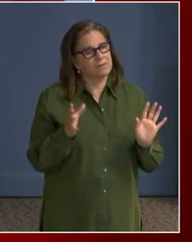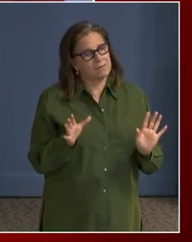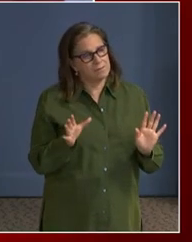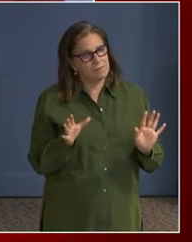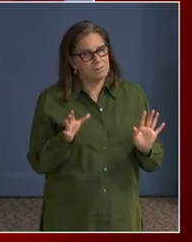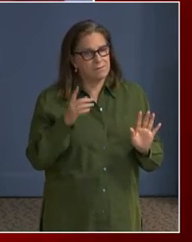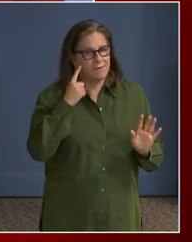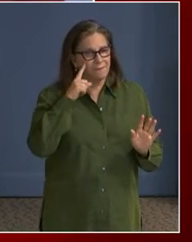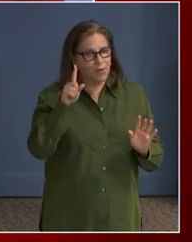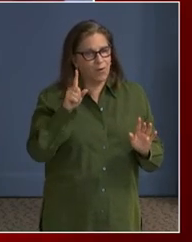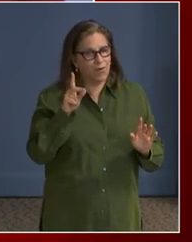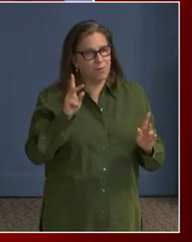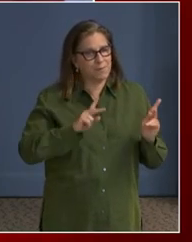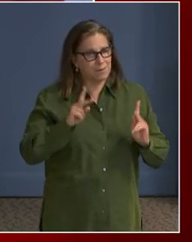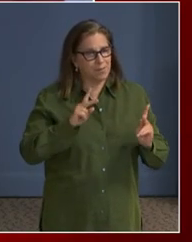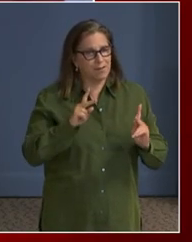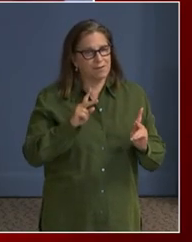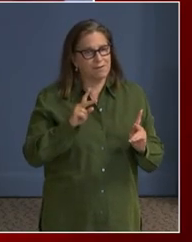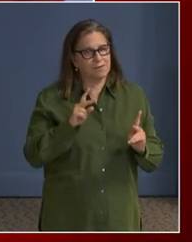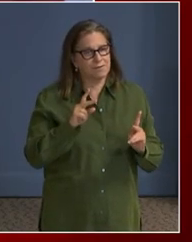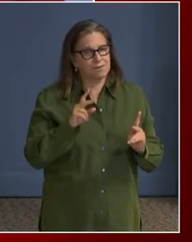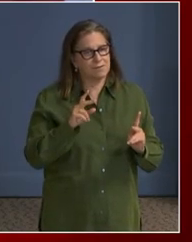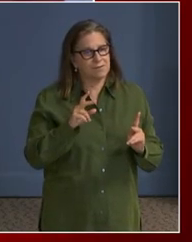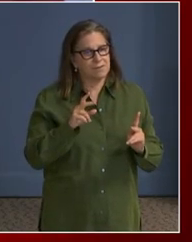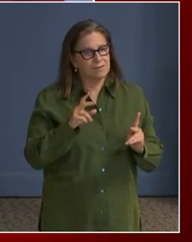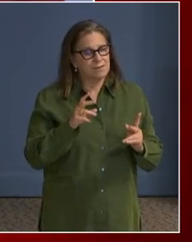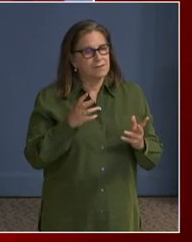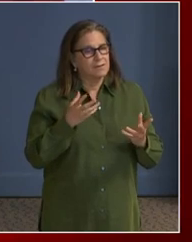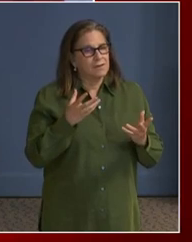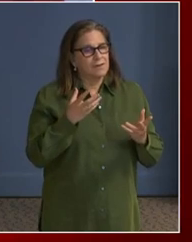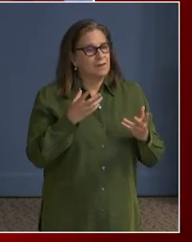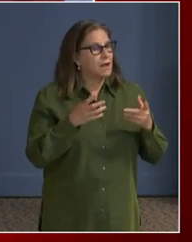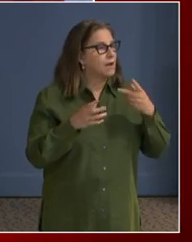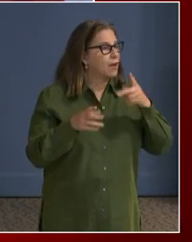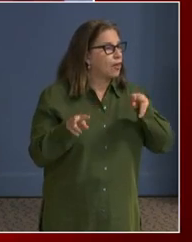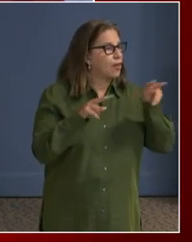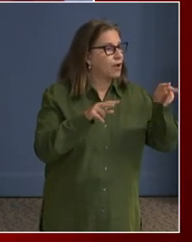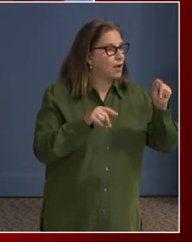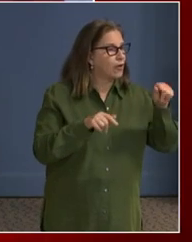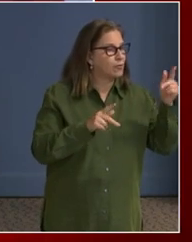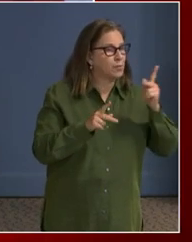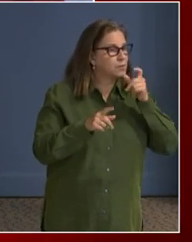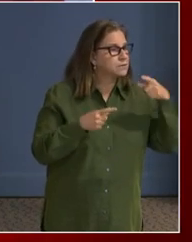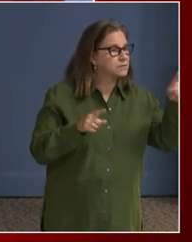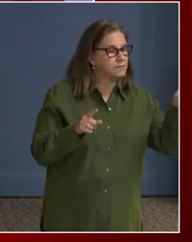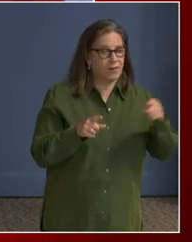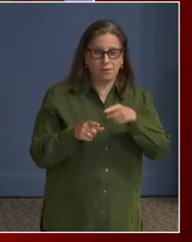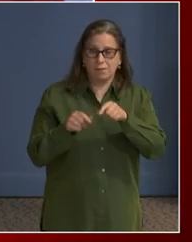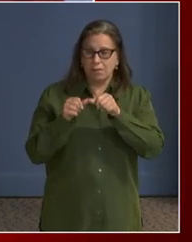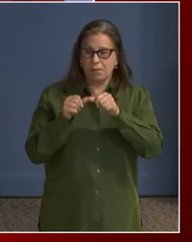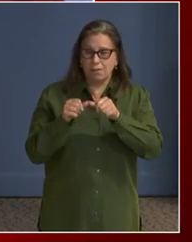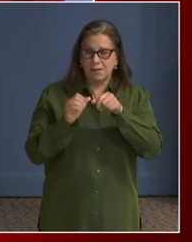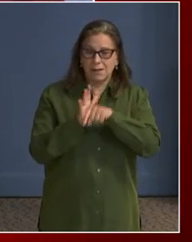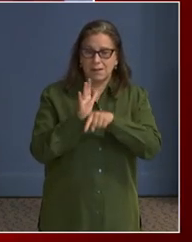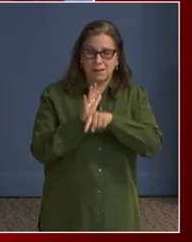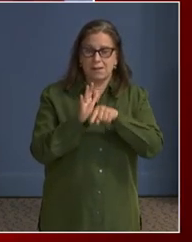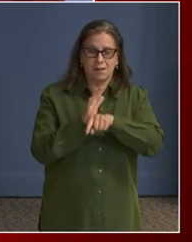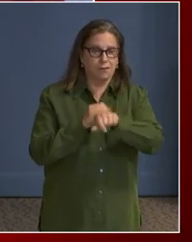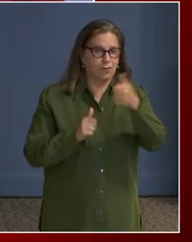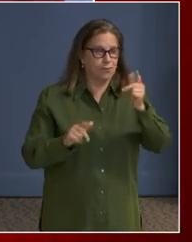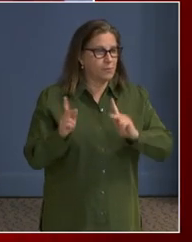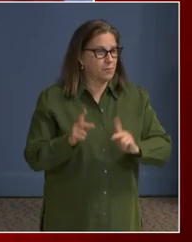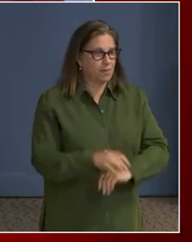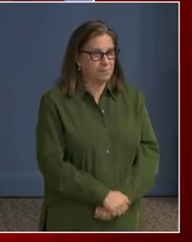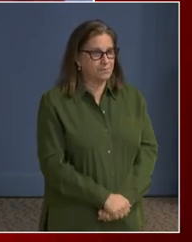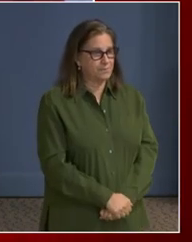have demonstrated that they will kill other people for being off the street. Yes. I just wonder if we